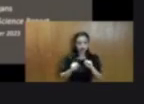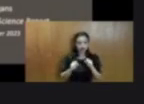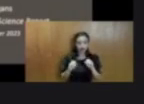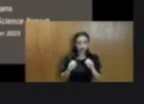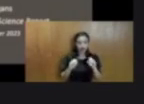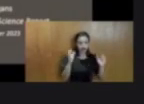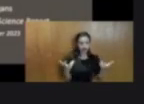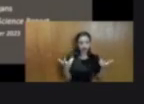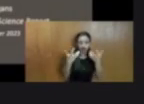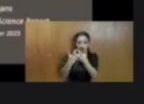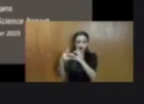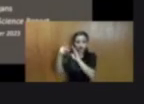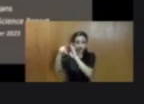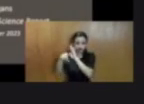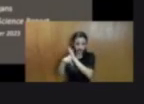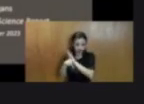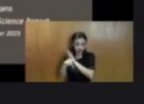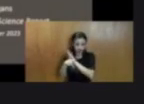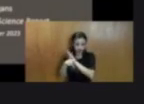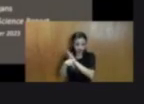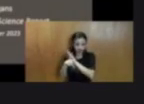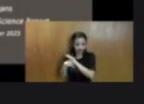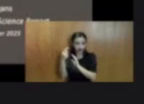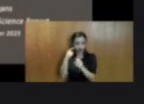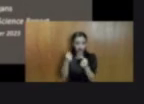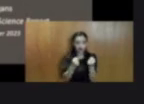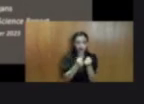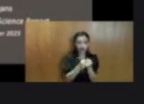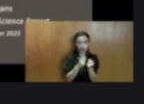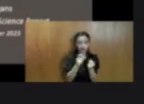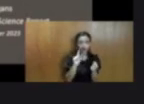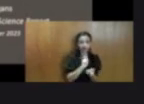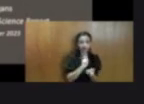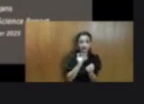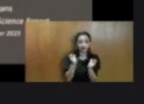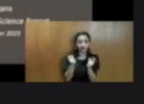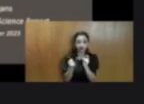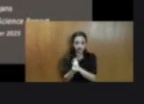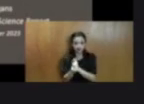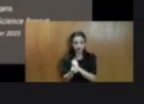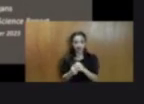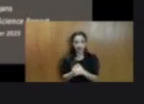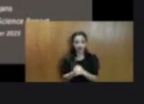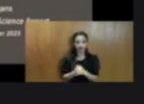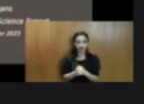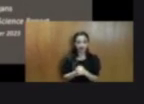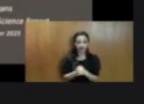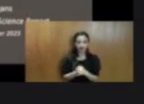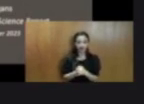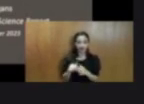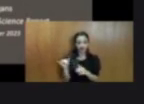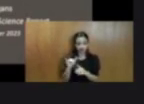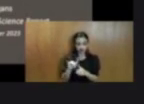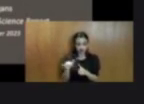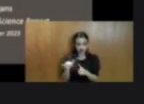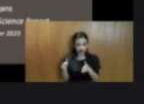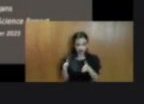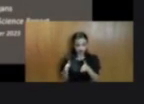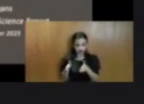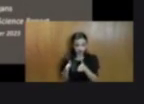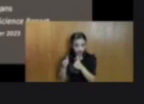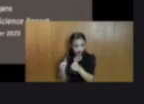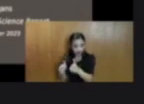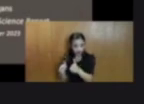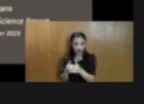policies in support of this dual transition, whether they are going in the same direction and with the same enthusiasm.